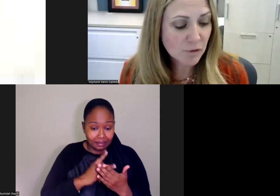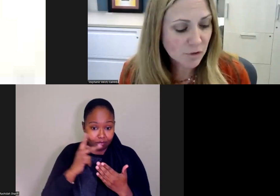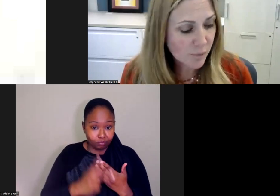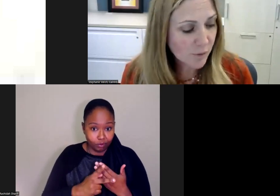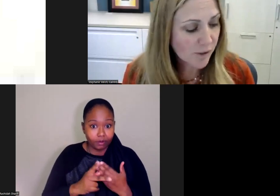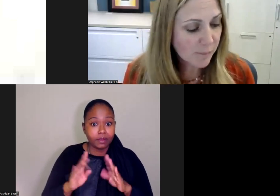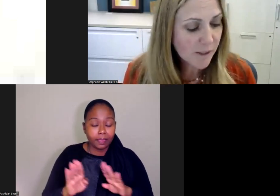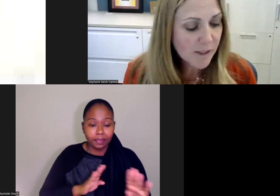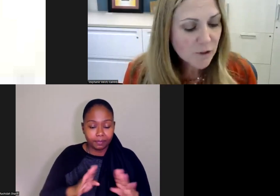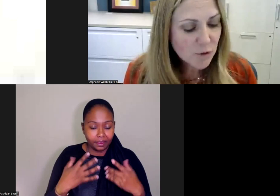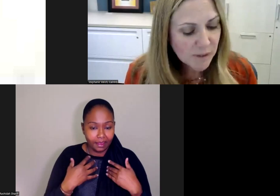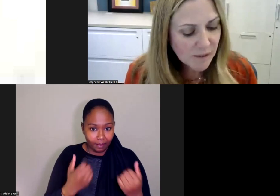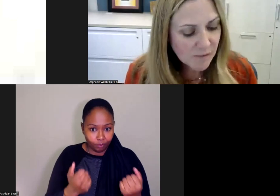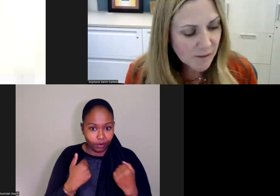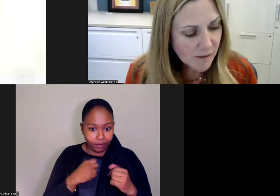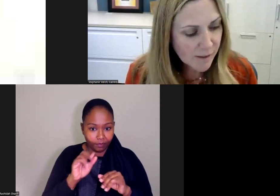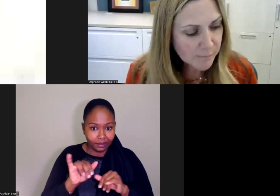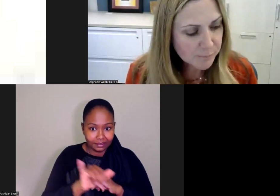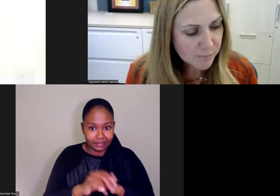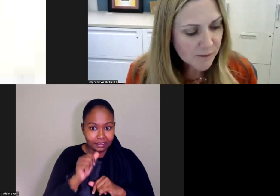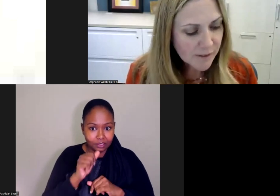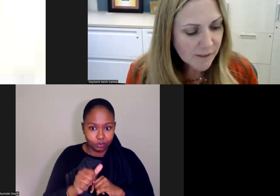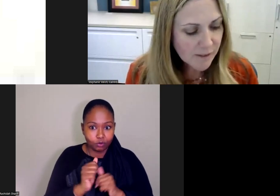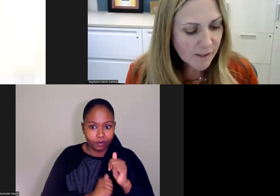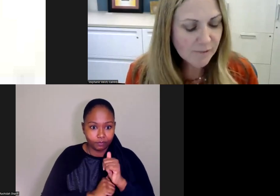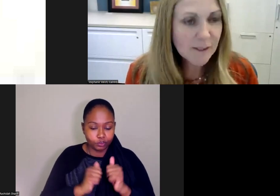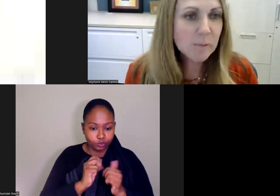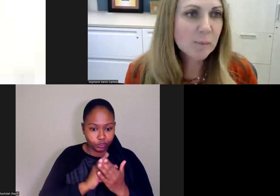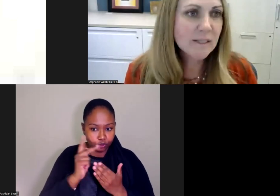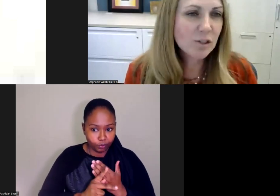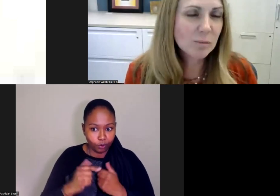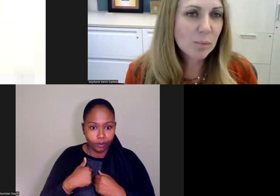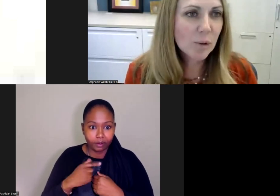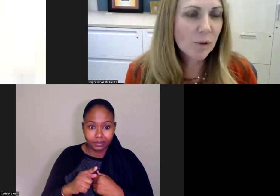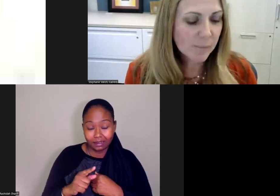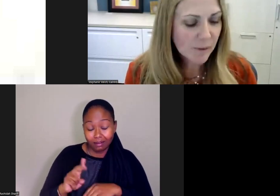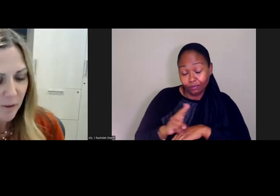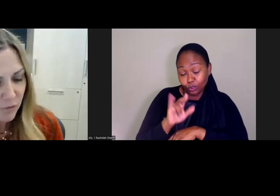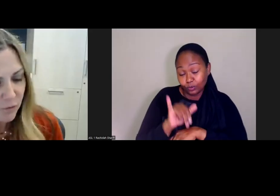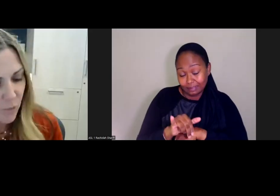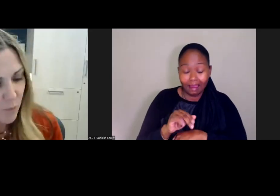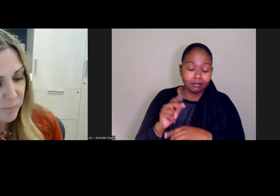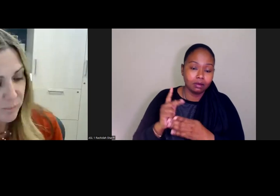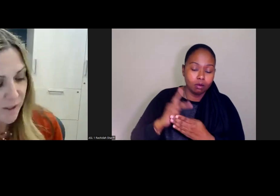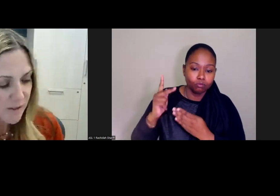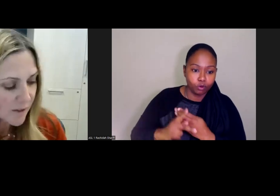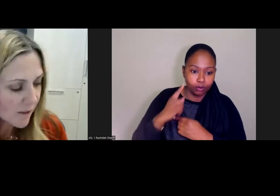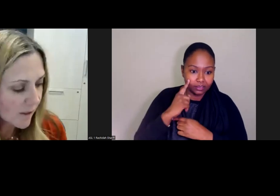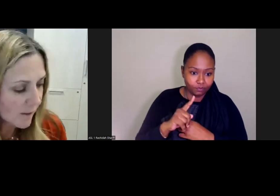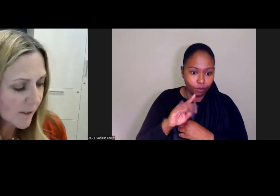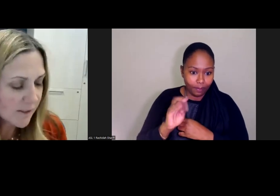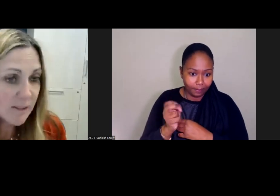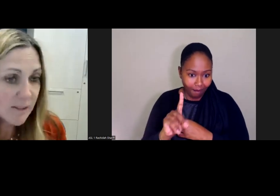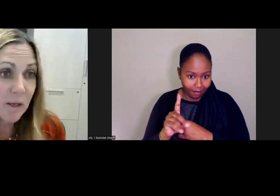infrastructure program, to be the, um, kind of implementation program for the bond, um,